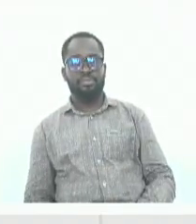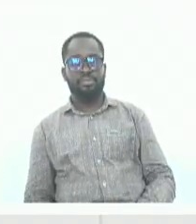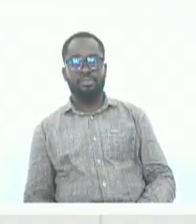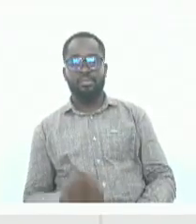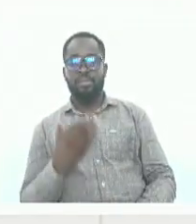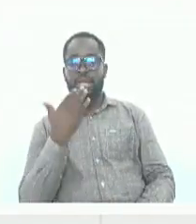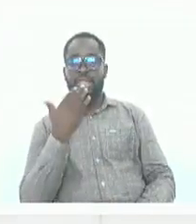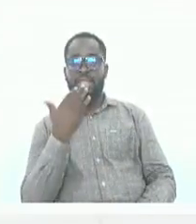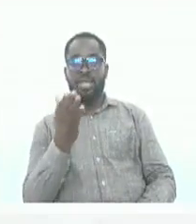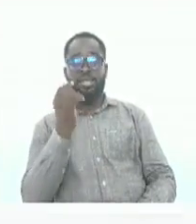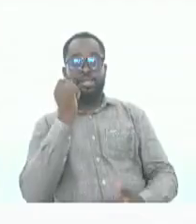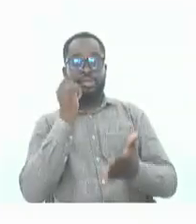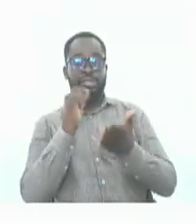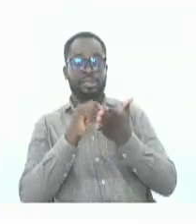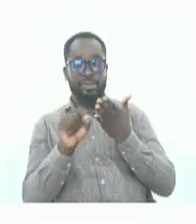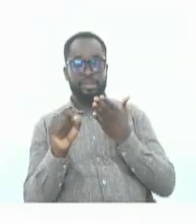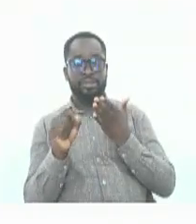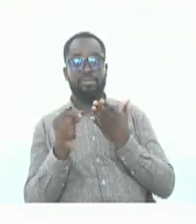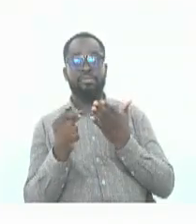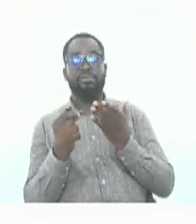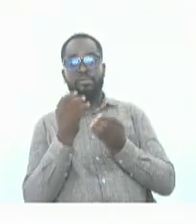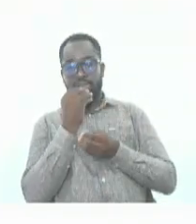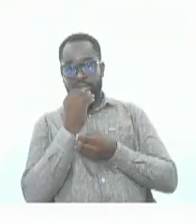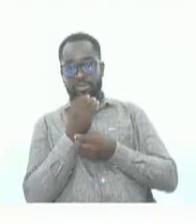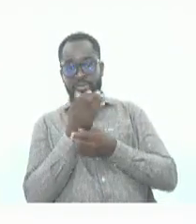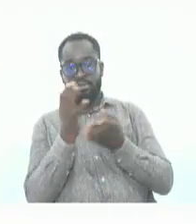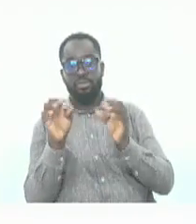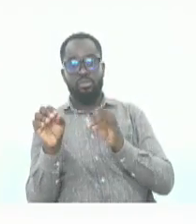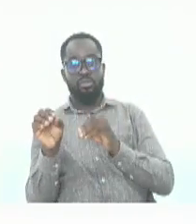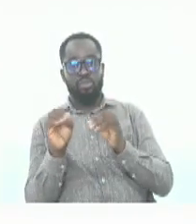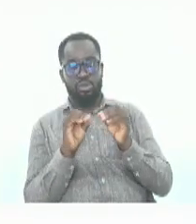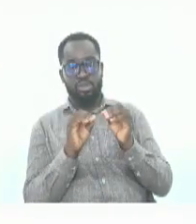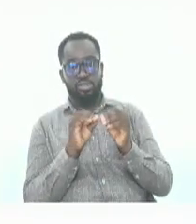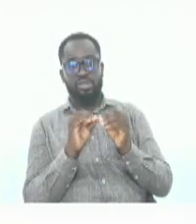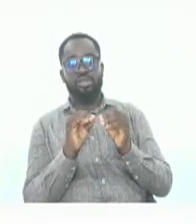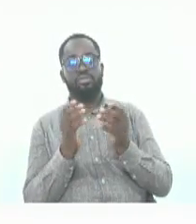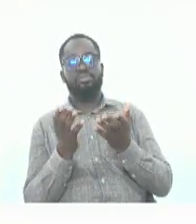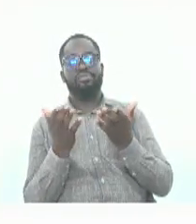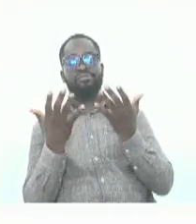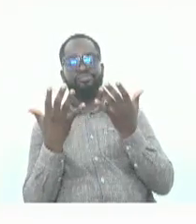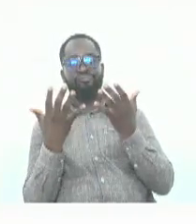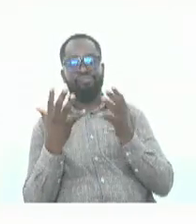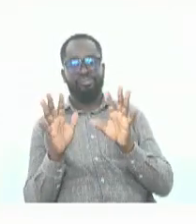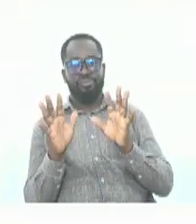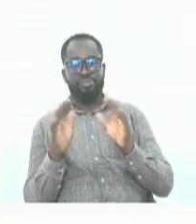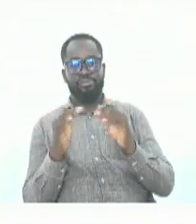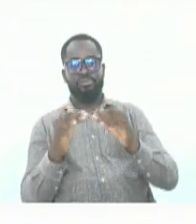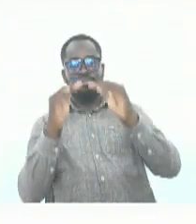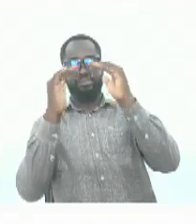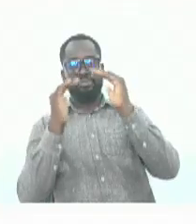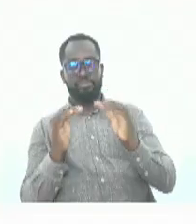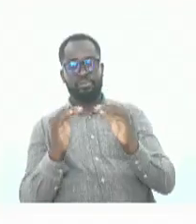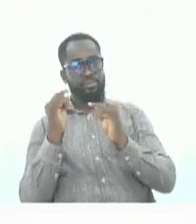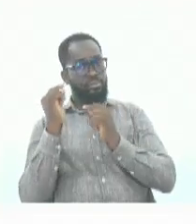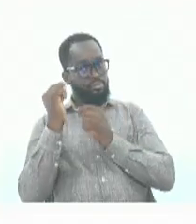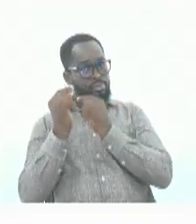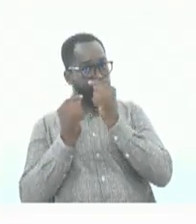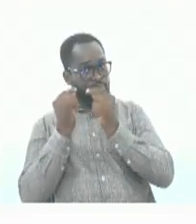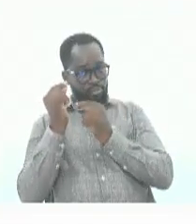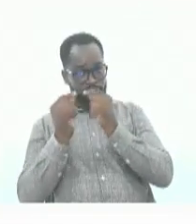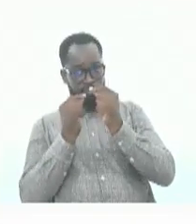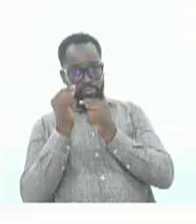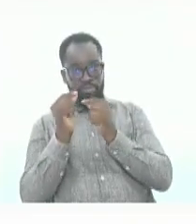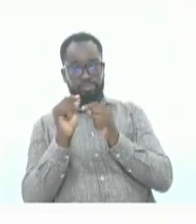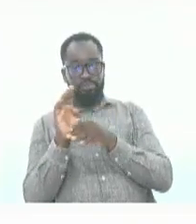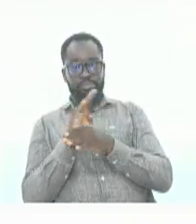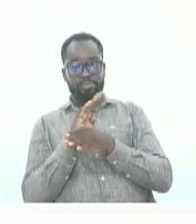Thank you, Mr. Secretary. I accordingly declare that the motion is duly carried. The next item to be considered under ordinary